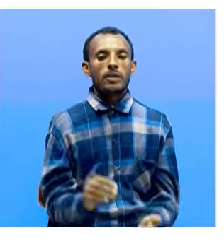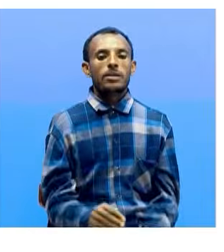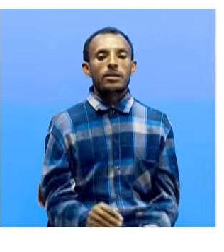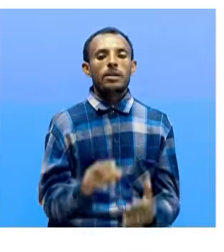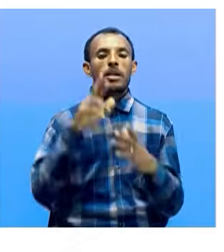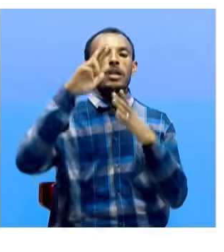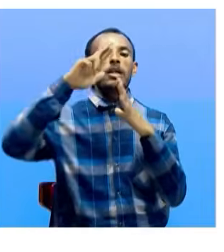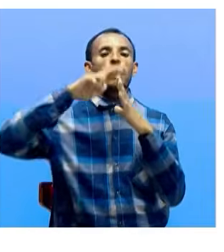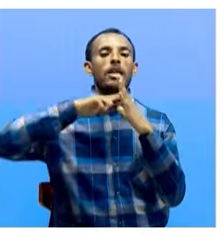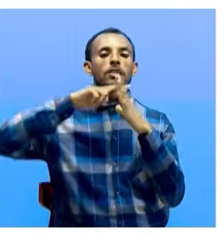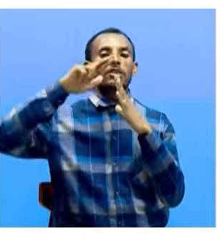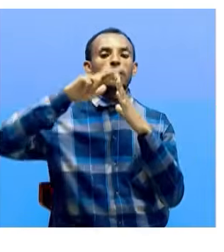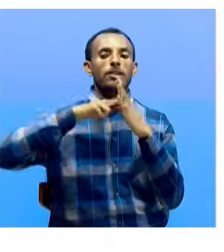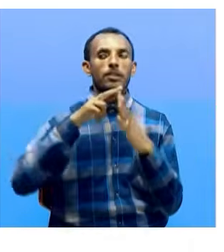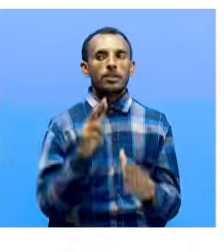range